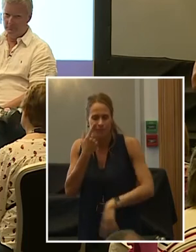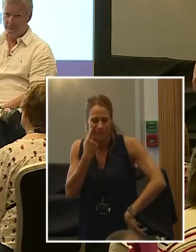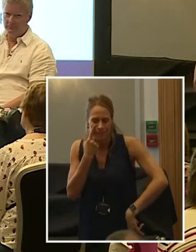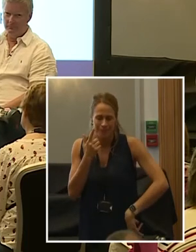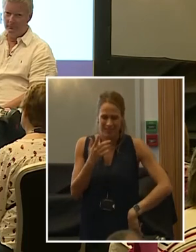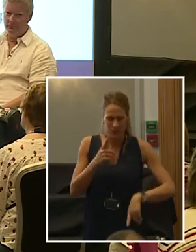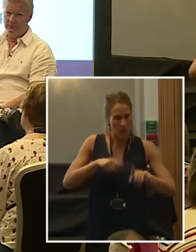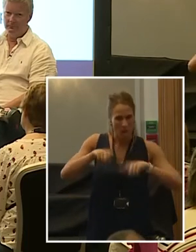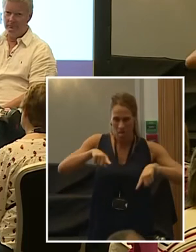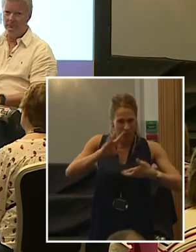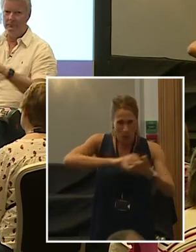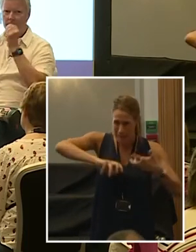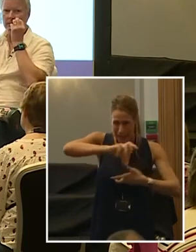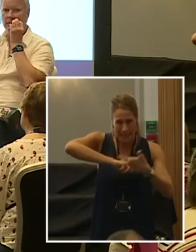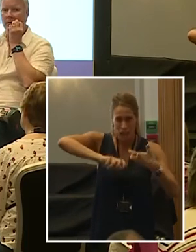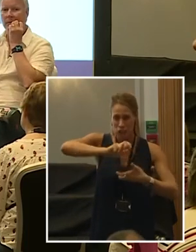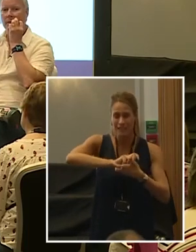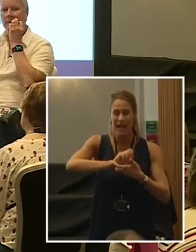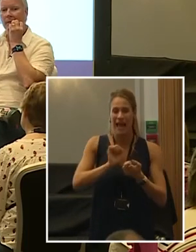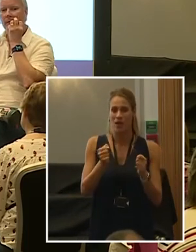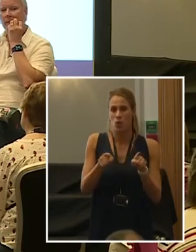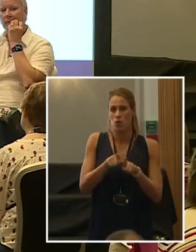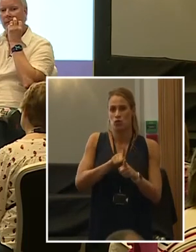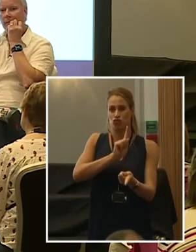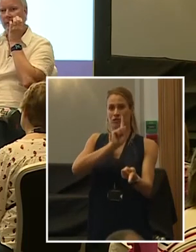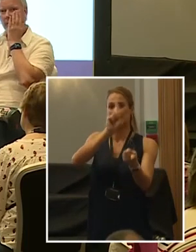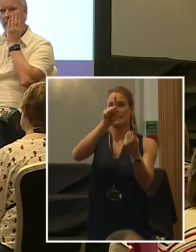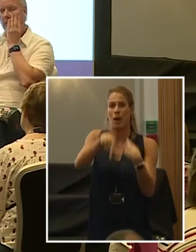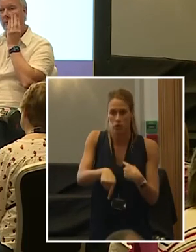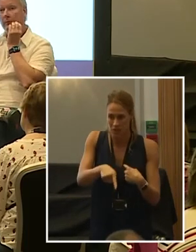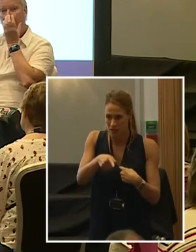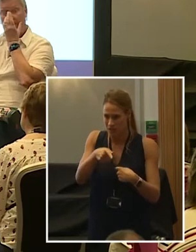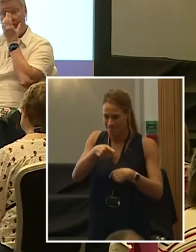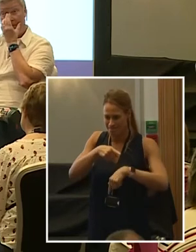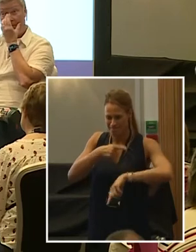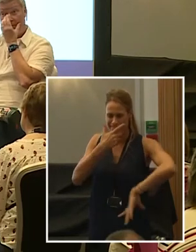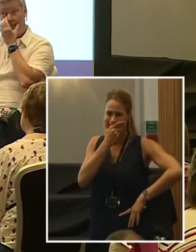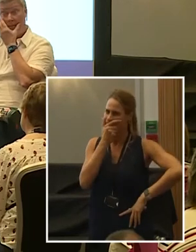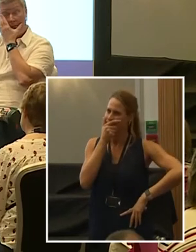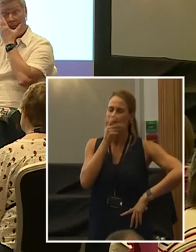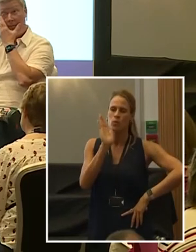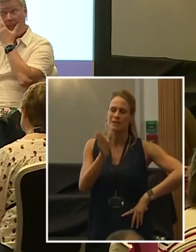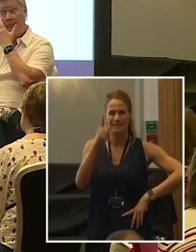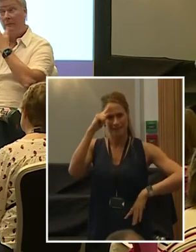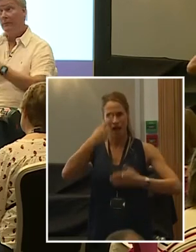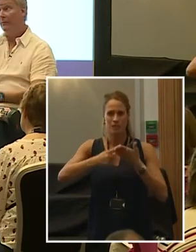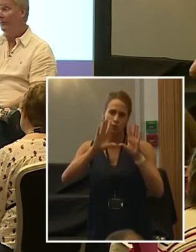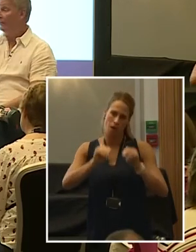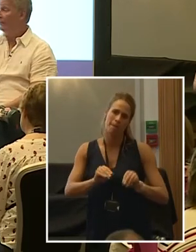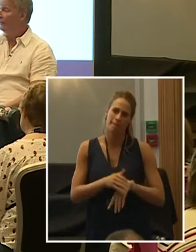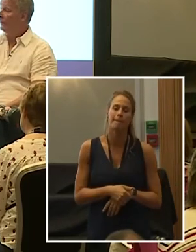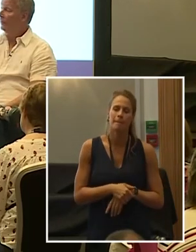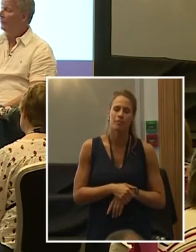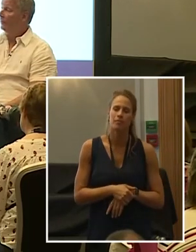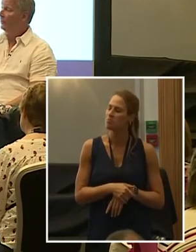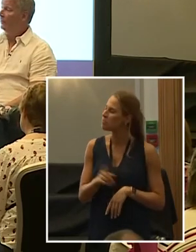surgical complications happening, the sponsor, which was a company, decided to stop the study early. Is there any future for that